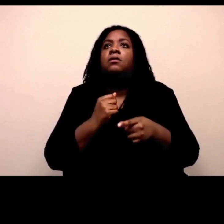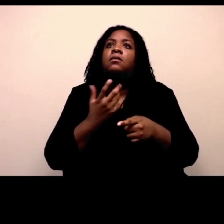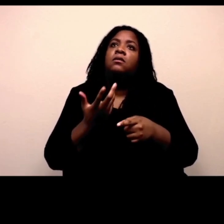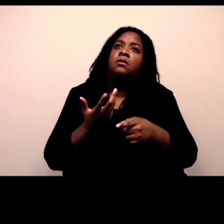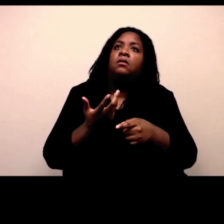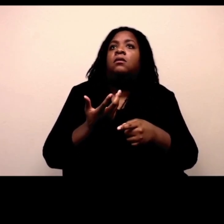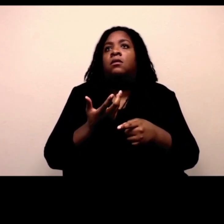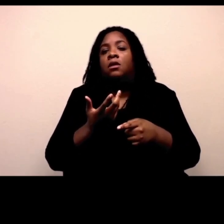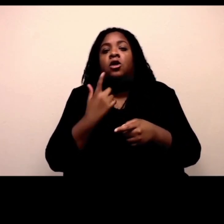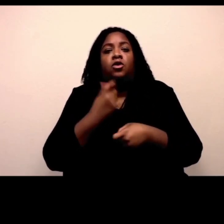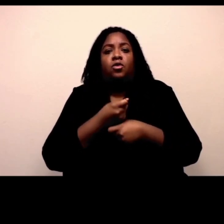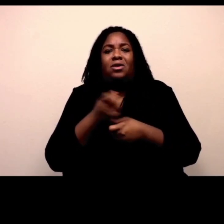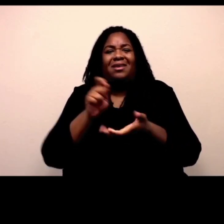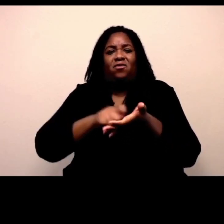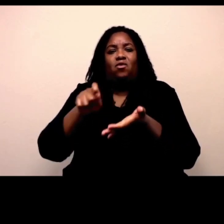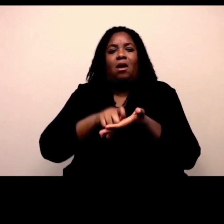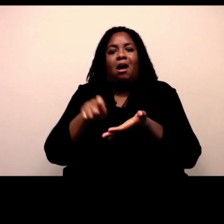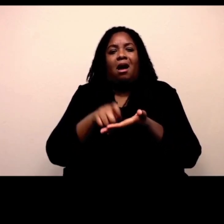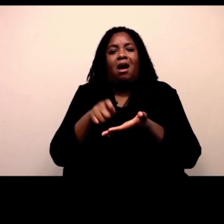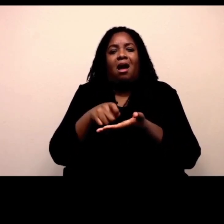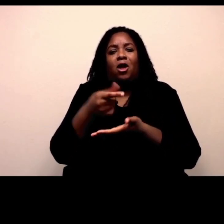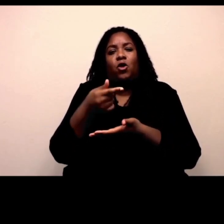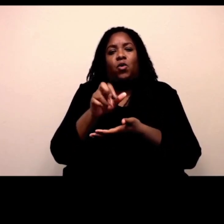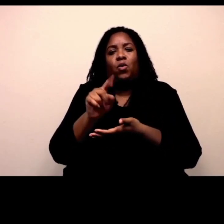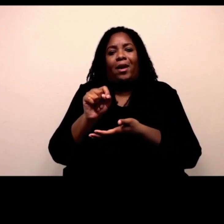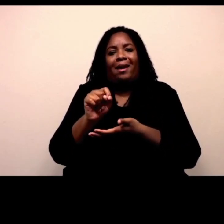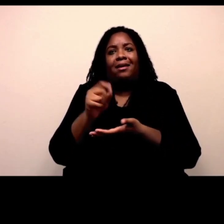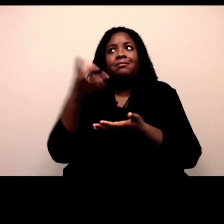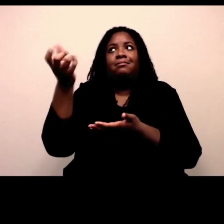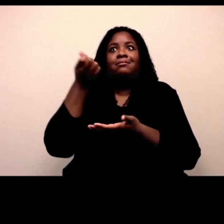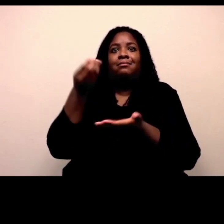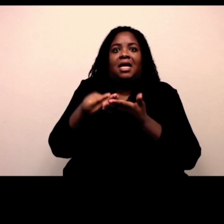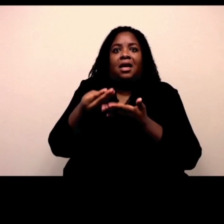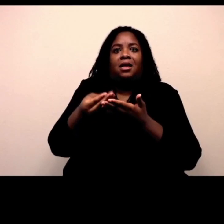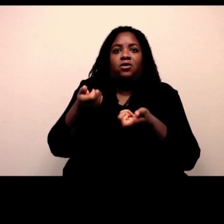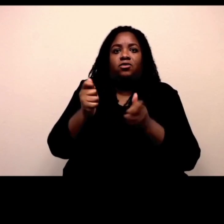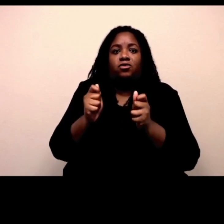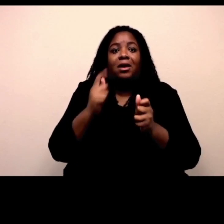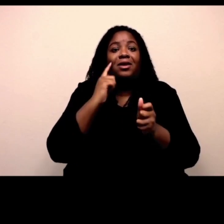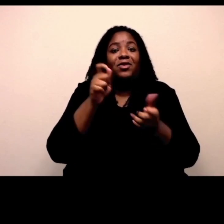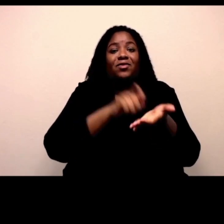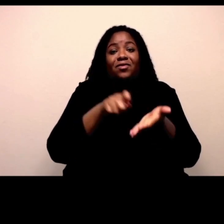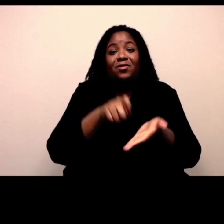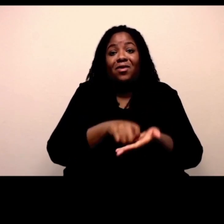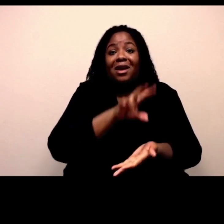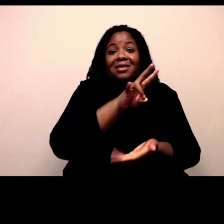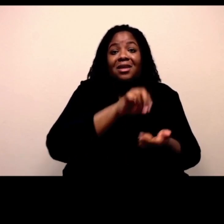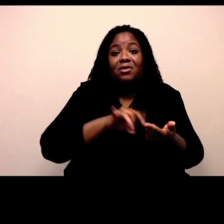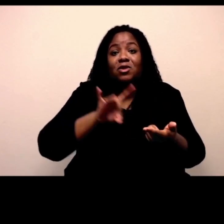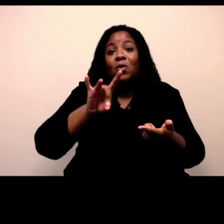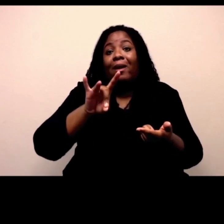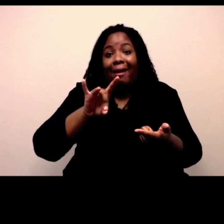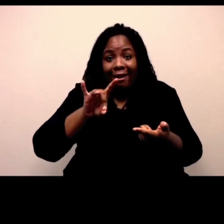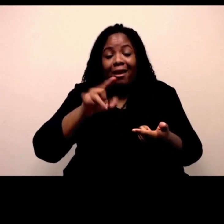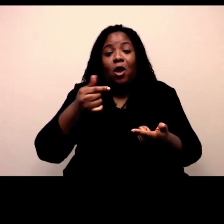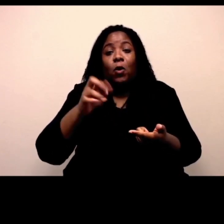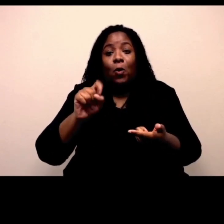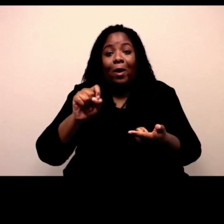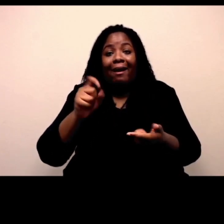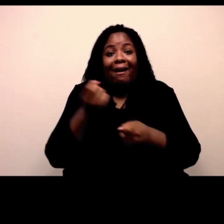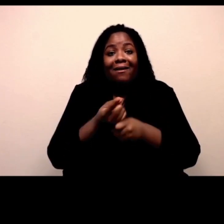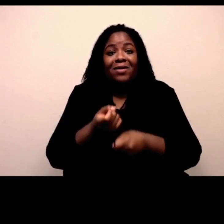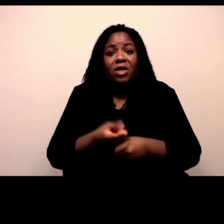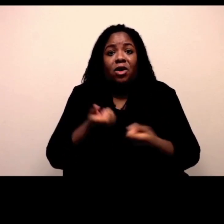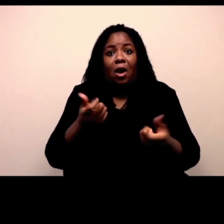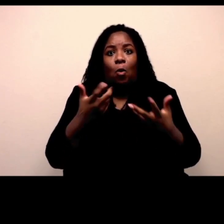can write grants. I think all of us have probably had that experience of writing 7 to 8 grants a year just to get your